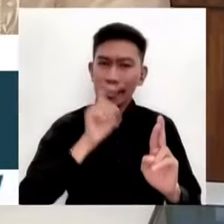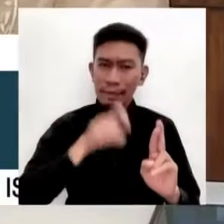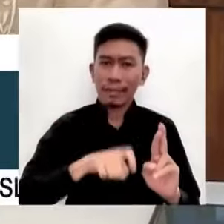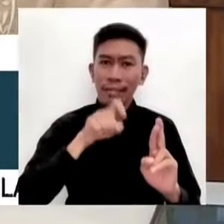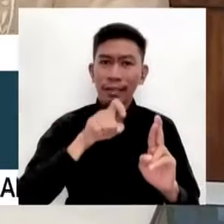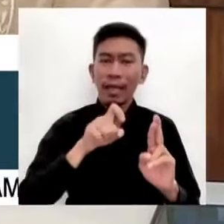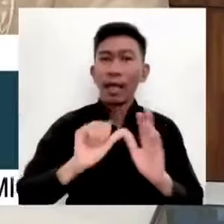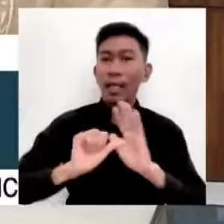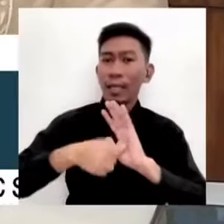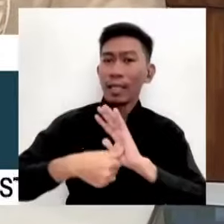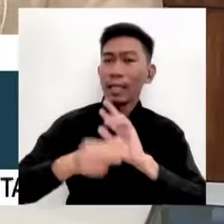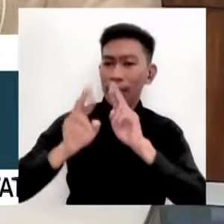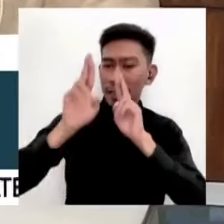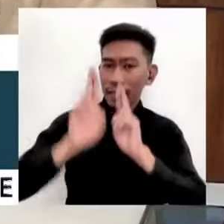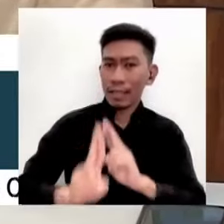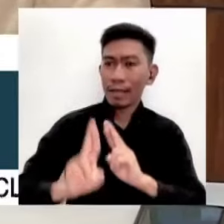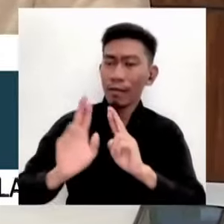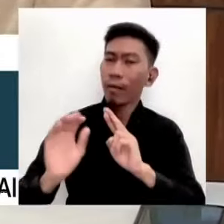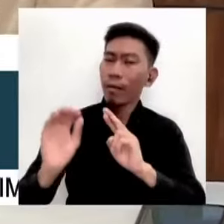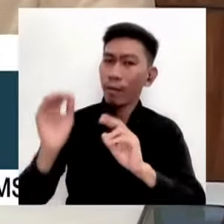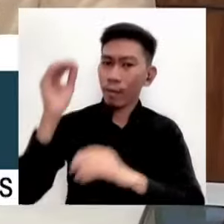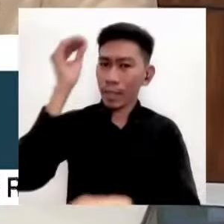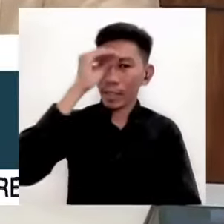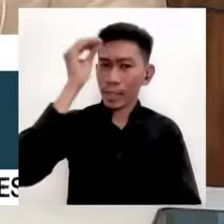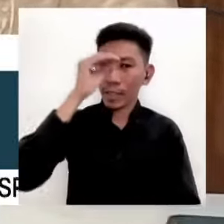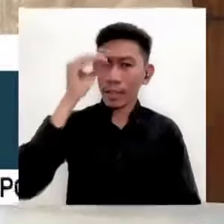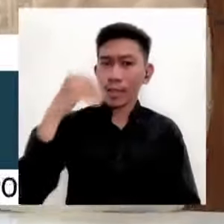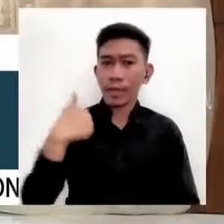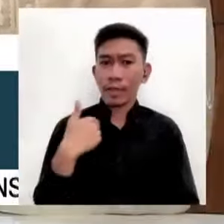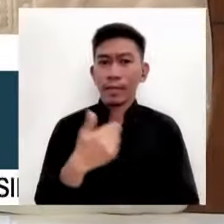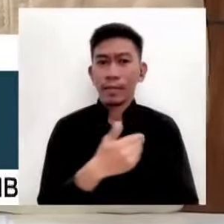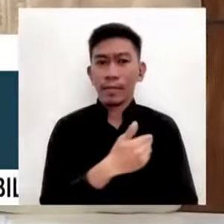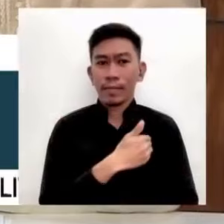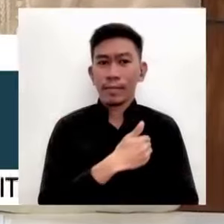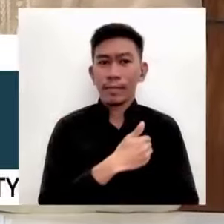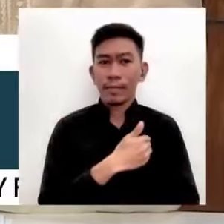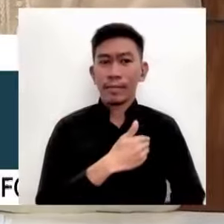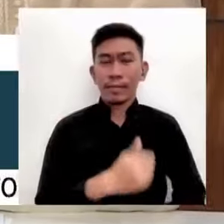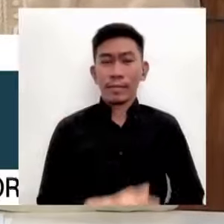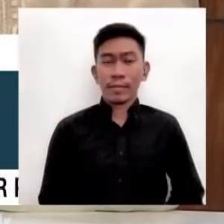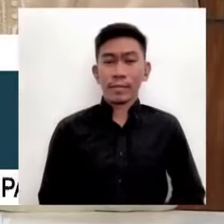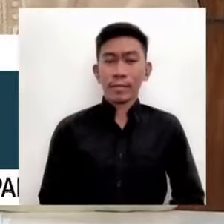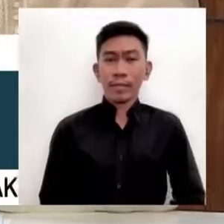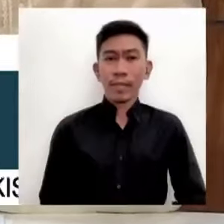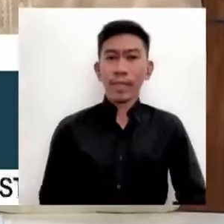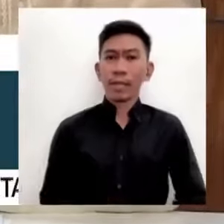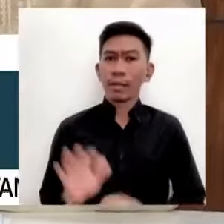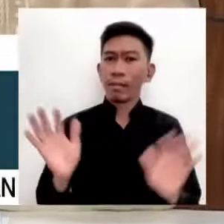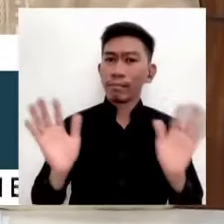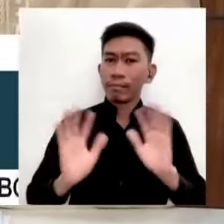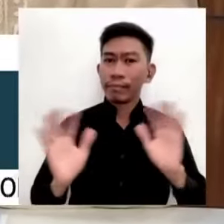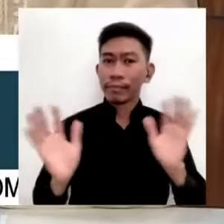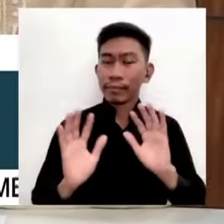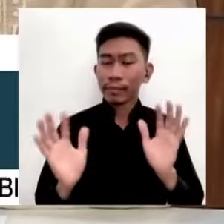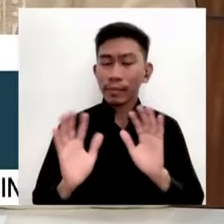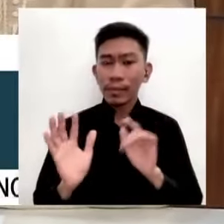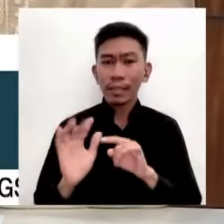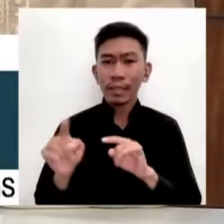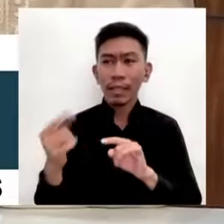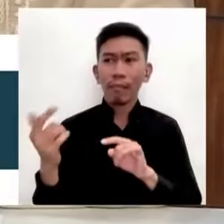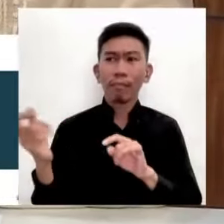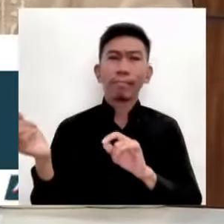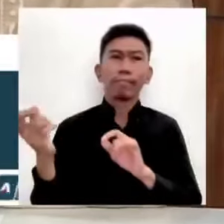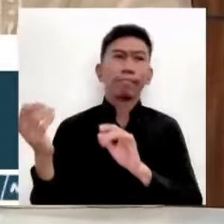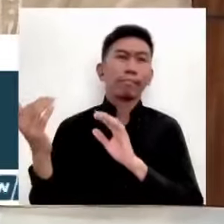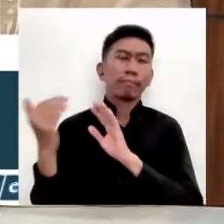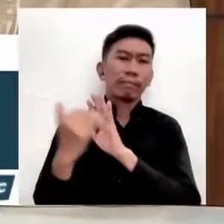some respect in the opinion of the member. So, wag nating umpisahan ng ganyan kasi hindi